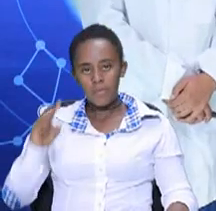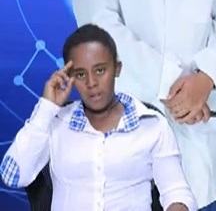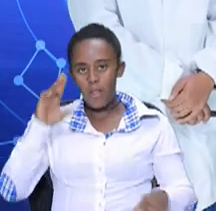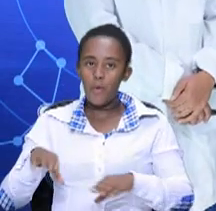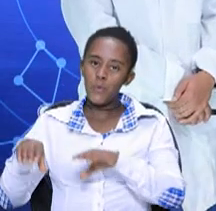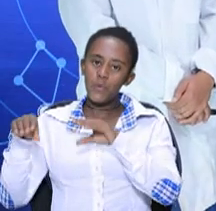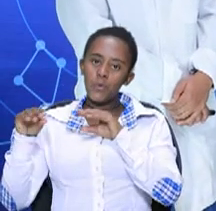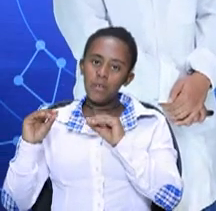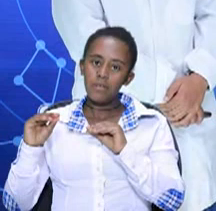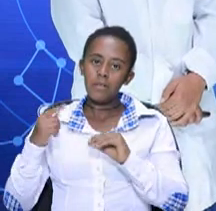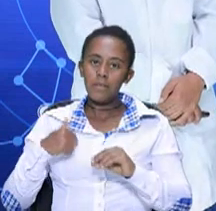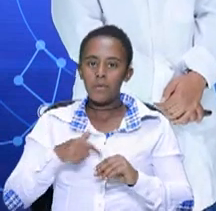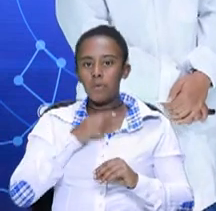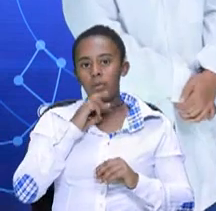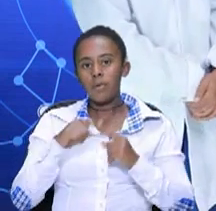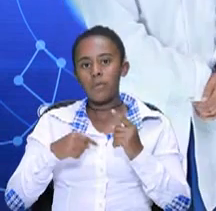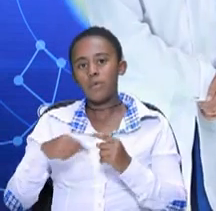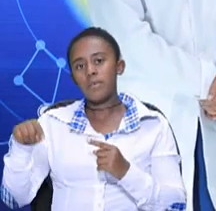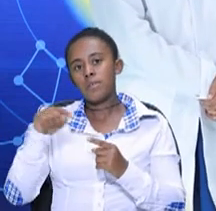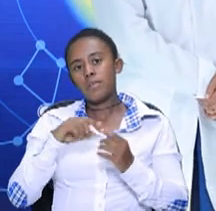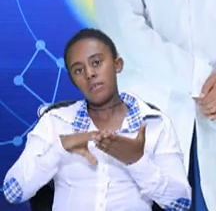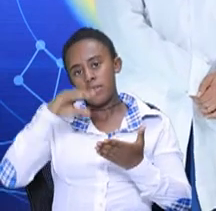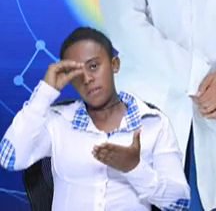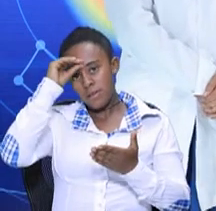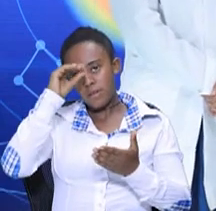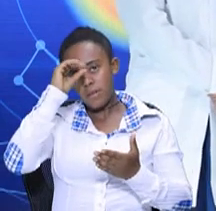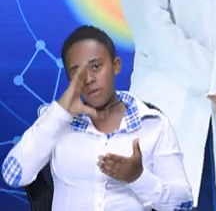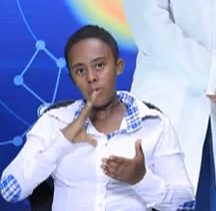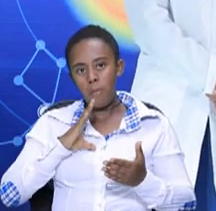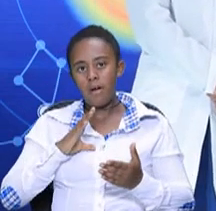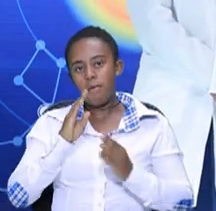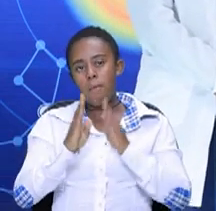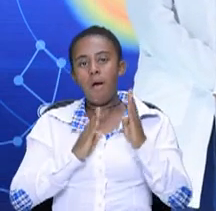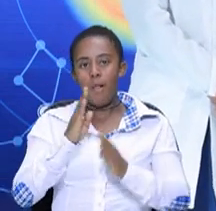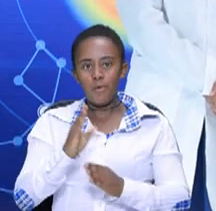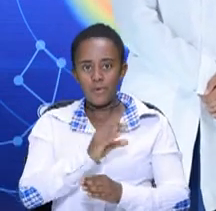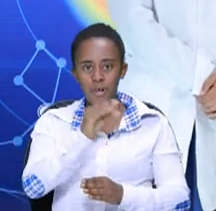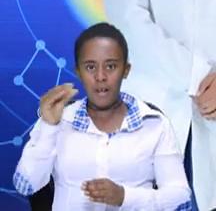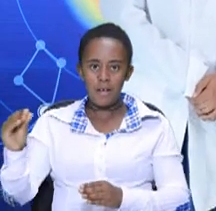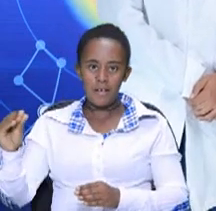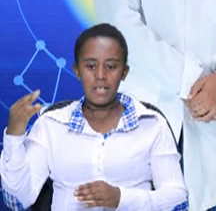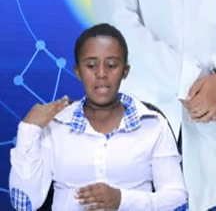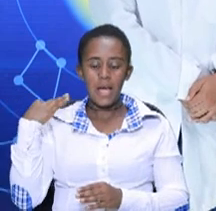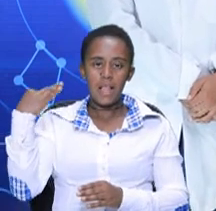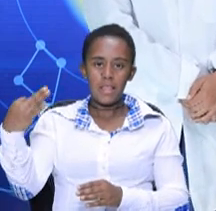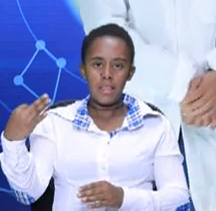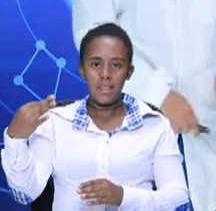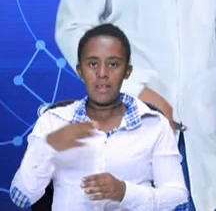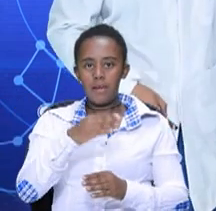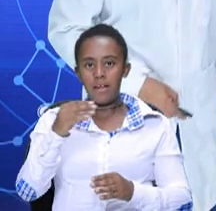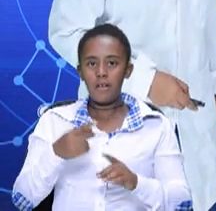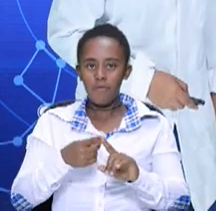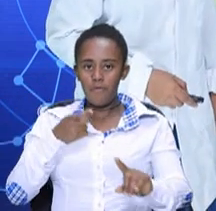Hello students, we are going to learn human biology and health, and from